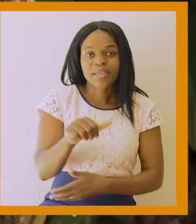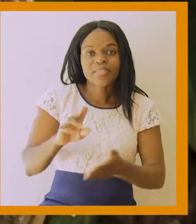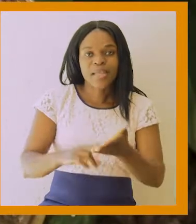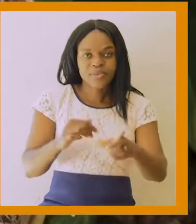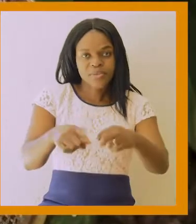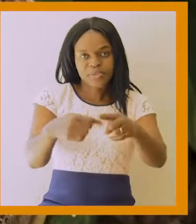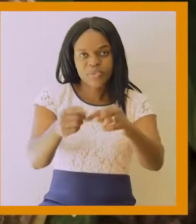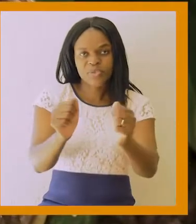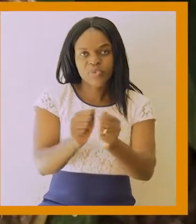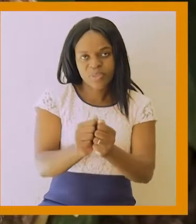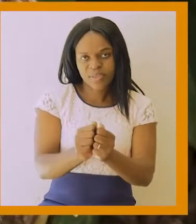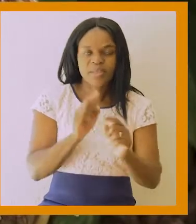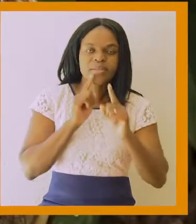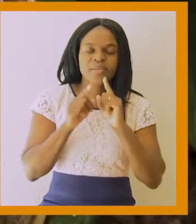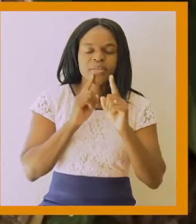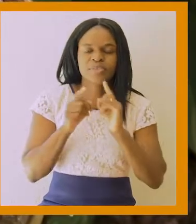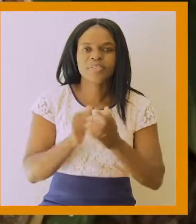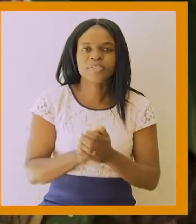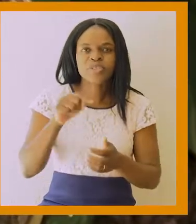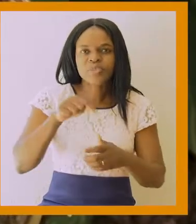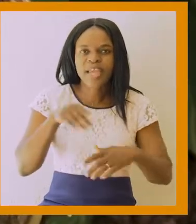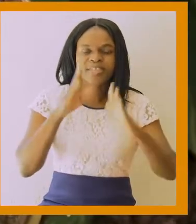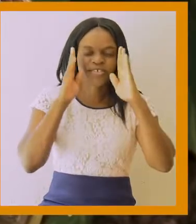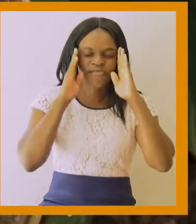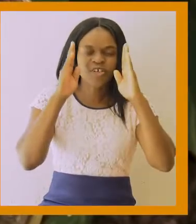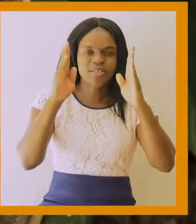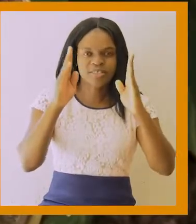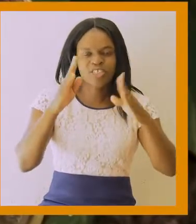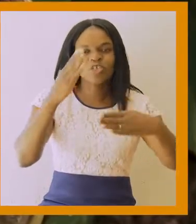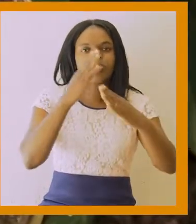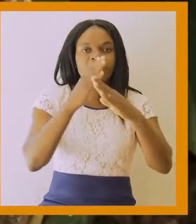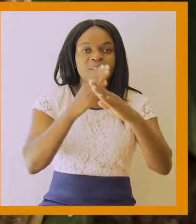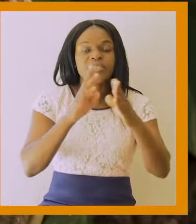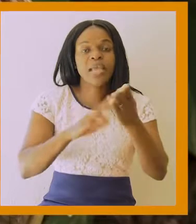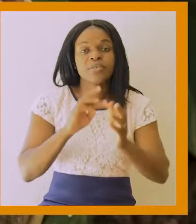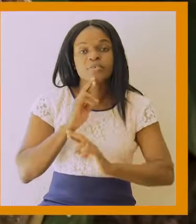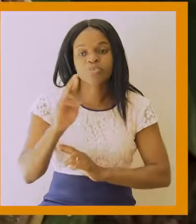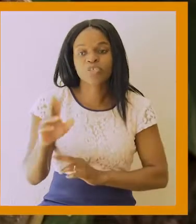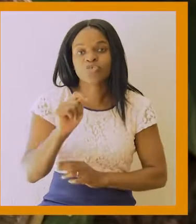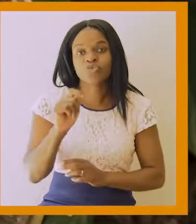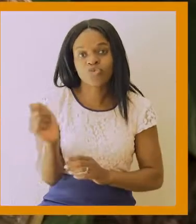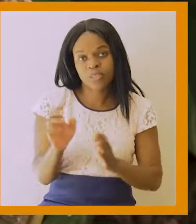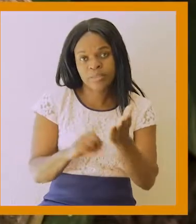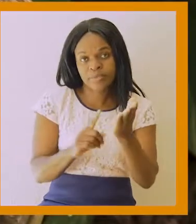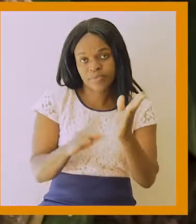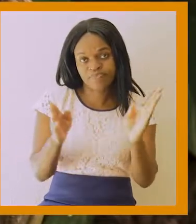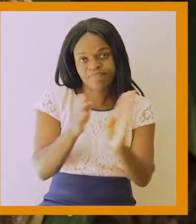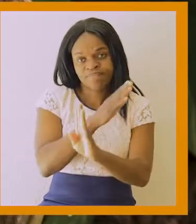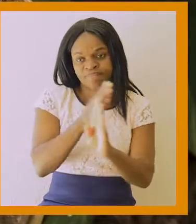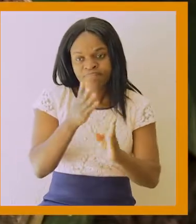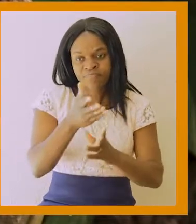Back, we continue with our discussion, and the focus today is prevention and response to